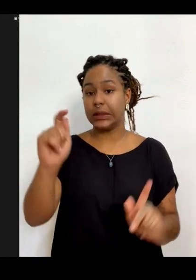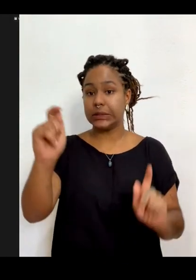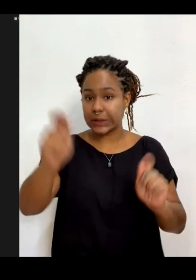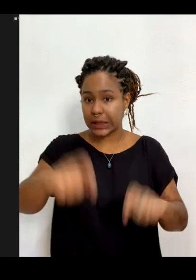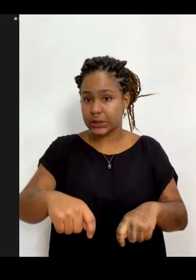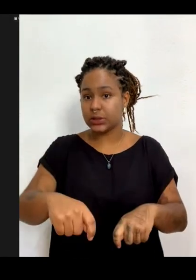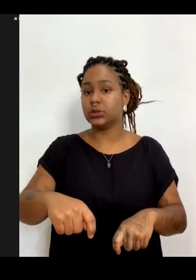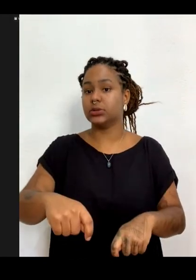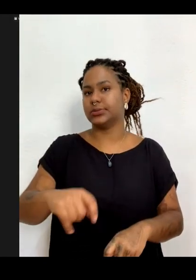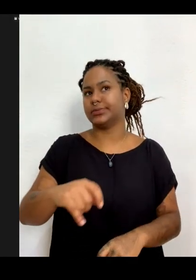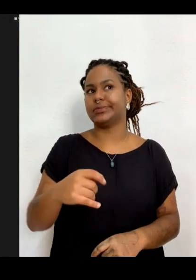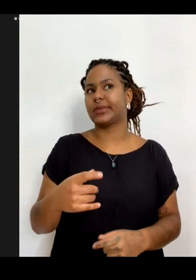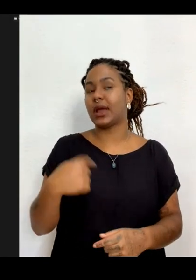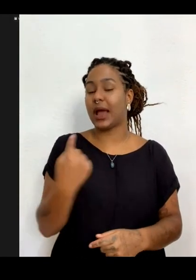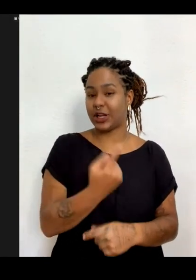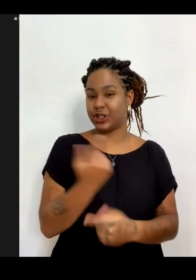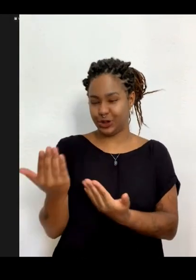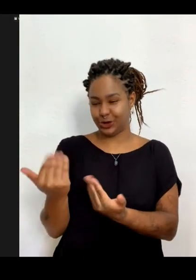is